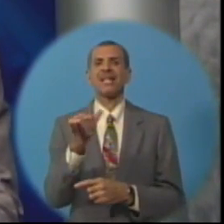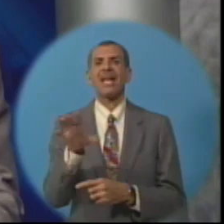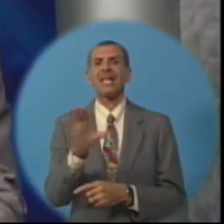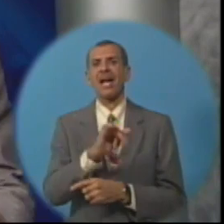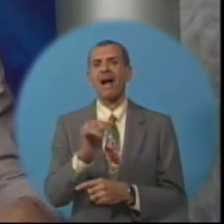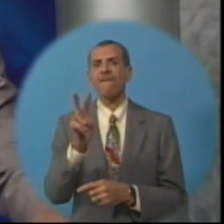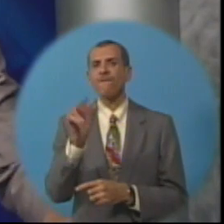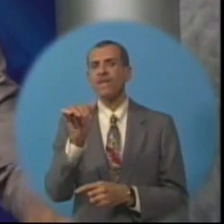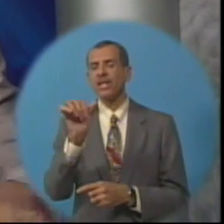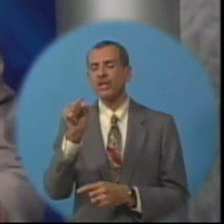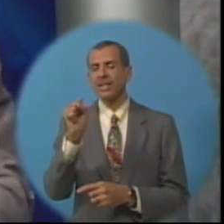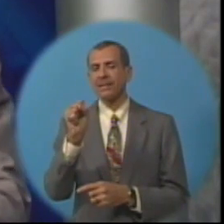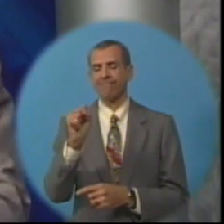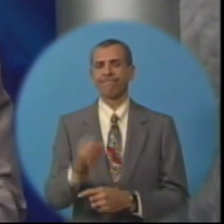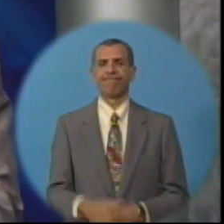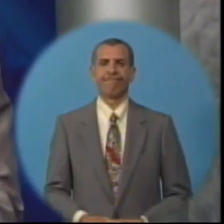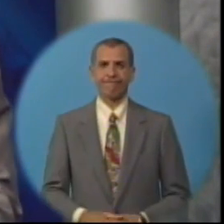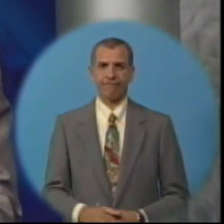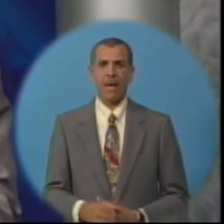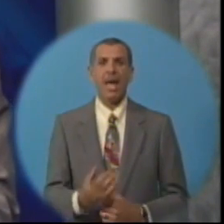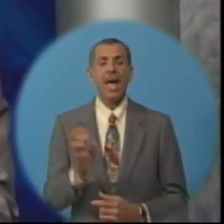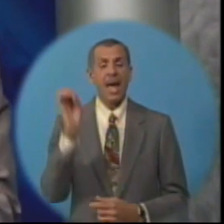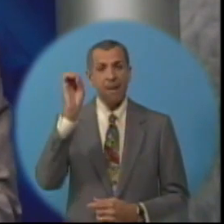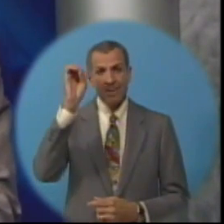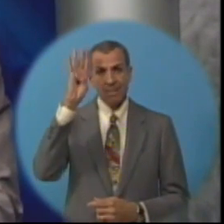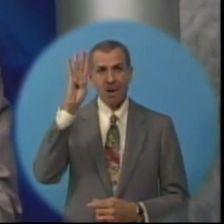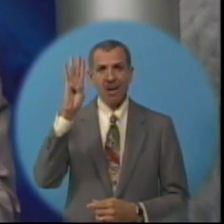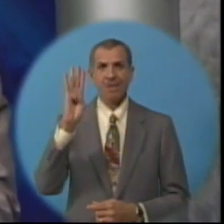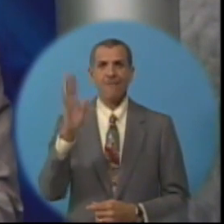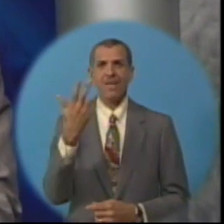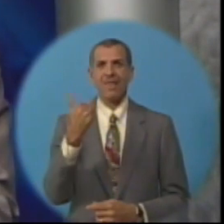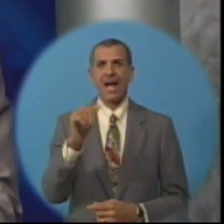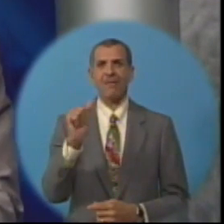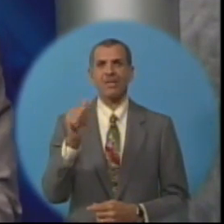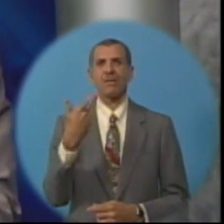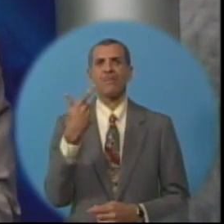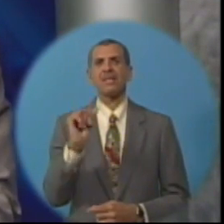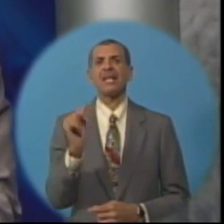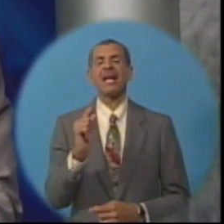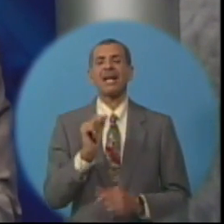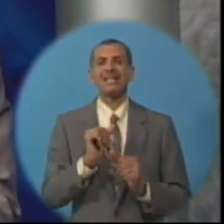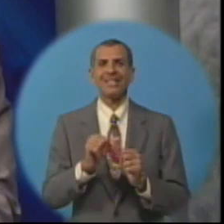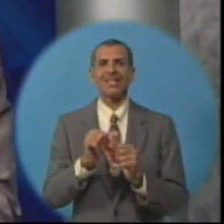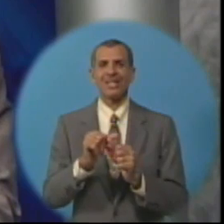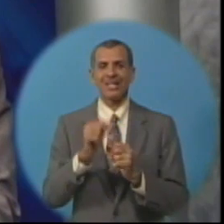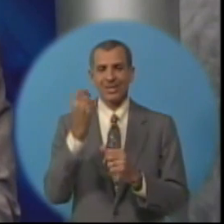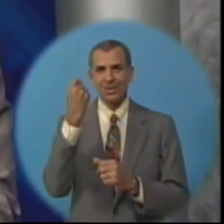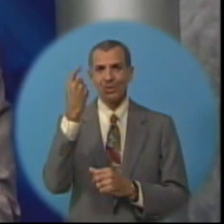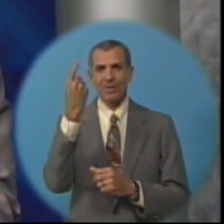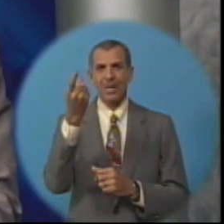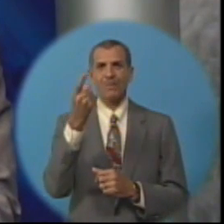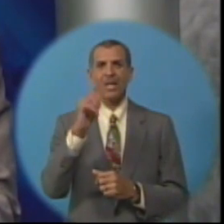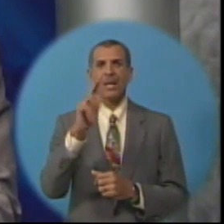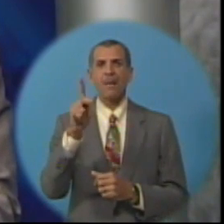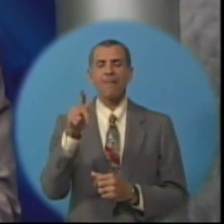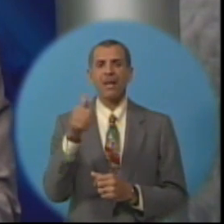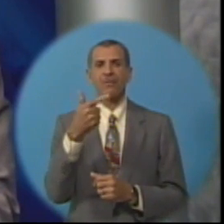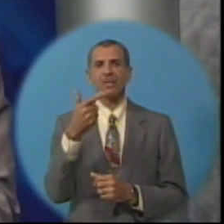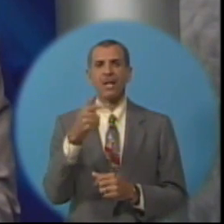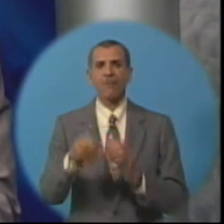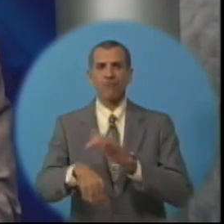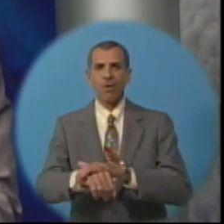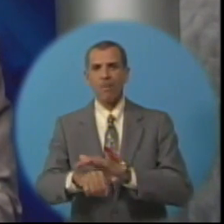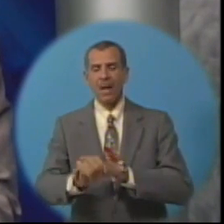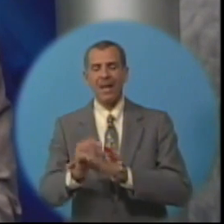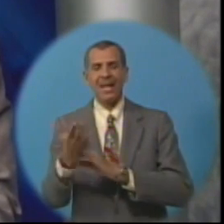Vision channel. Well, Emerson Boys' Fifth Avenue Bajan Elite continued their dream start to the Lime Pelican Football Challenge at the National